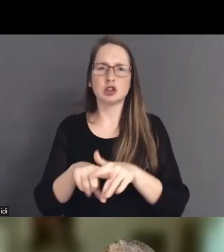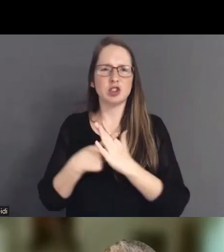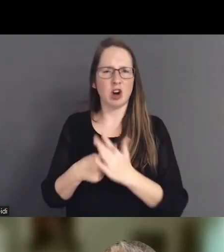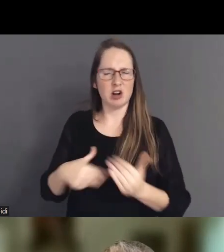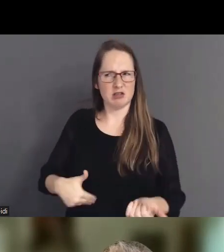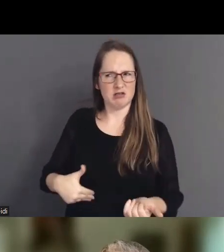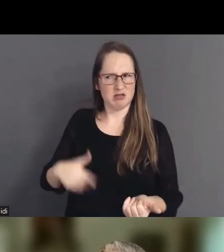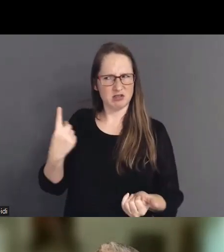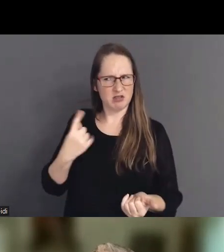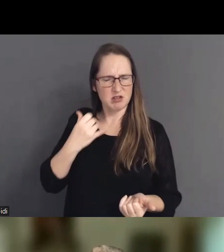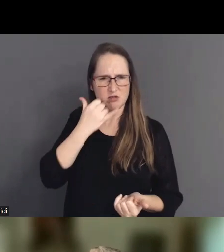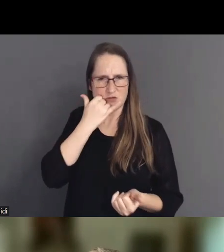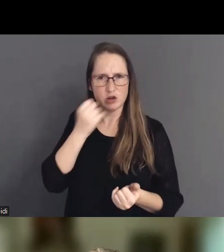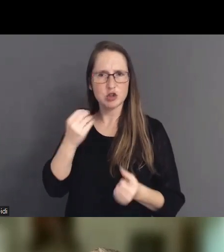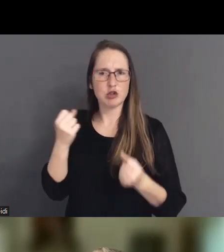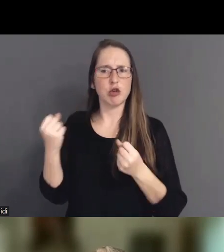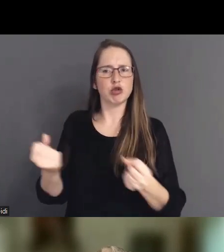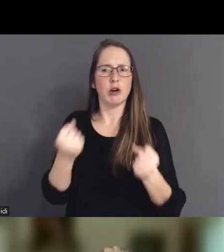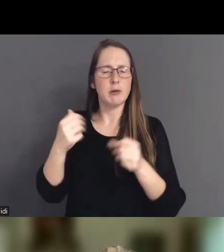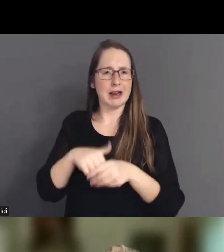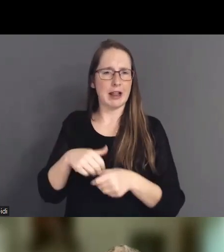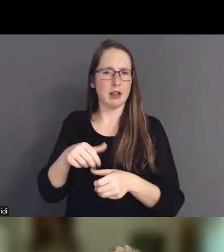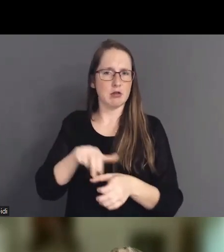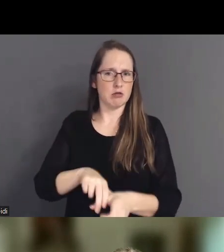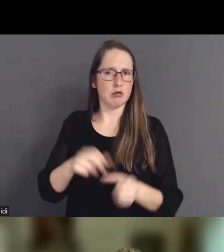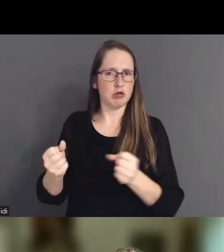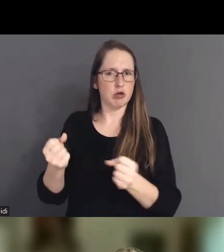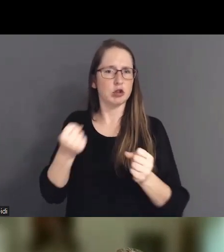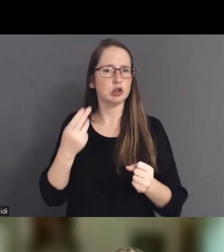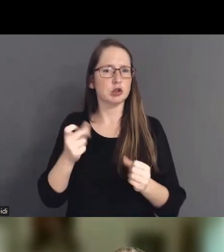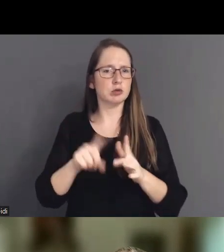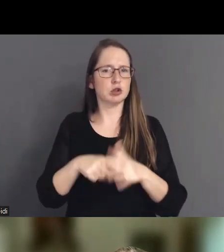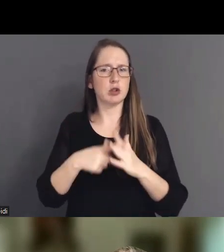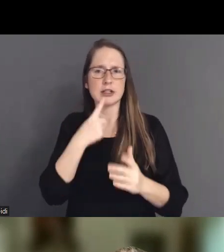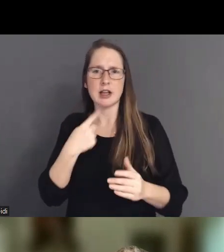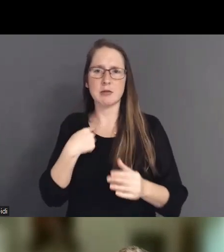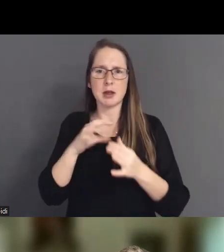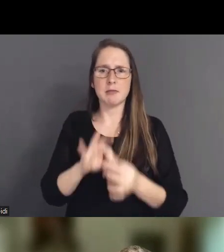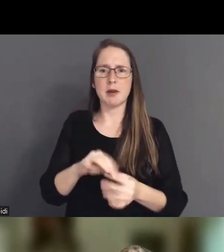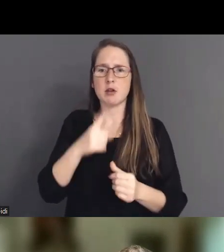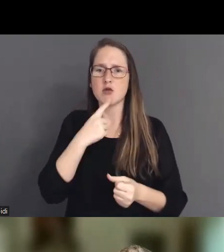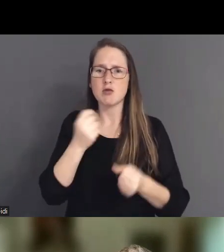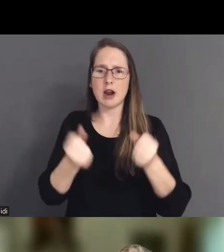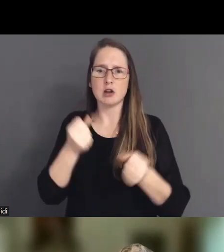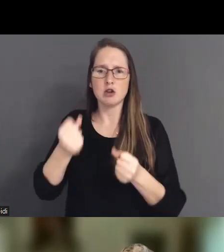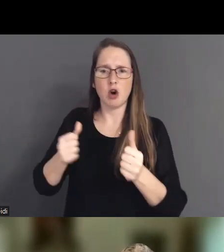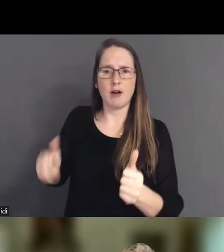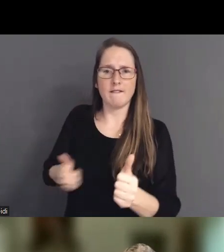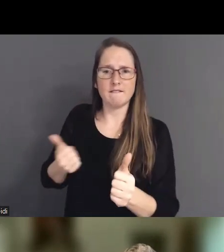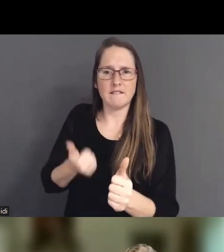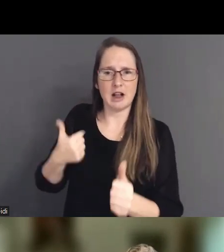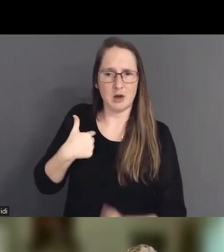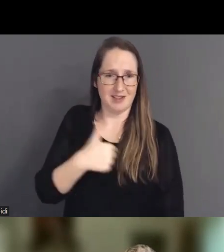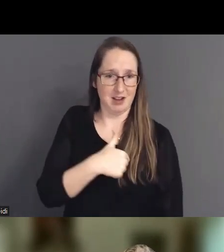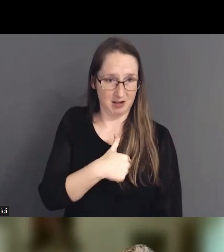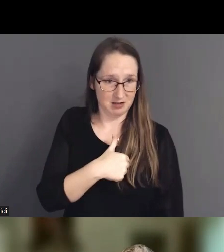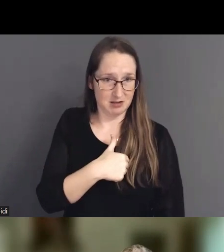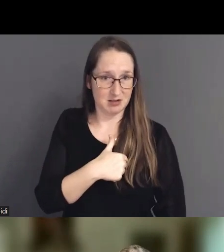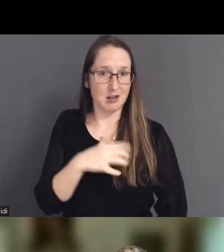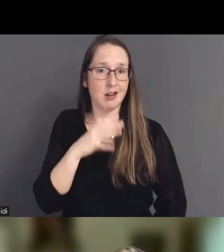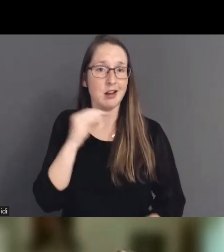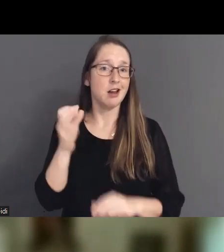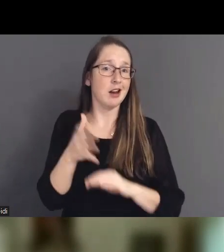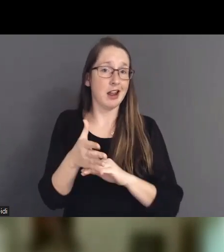wrong with her when she would drive me around in the car, and she started telling me about the red car that was following us. And